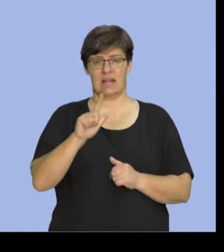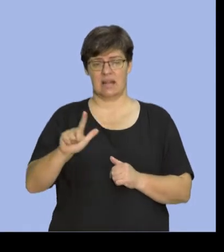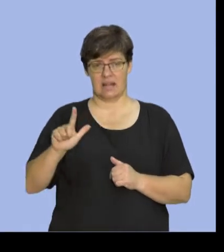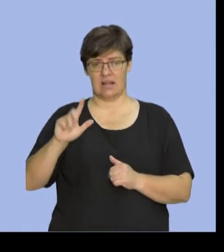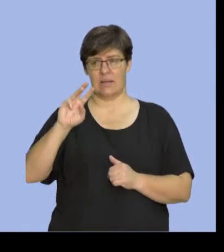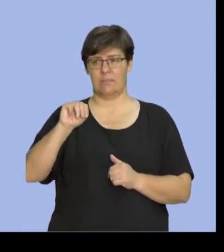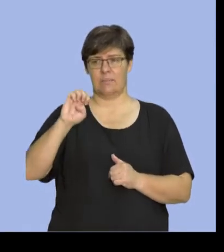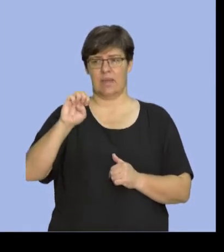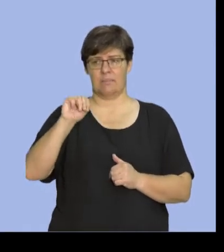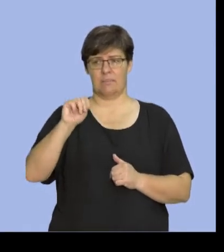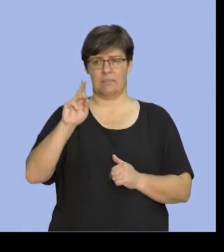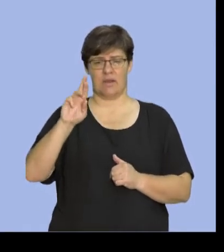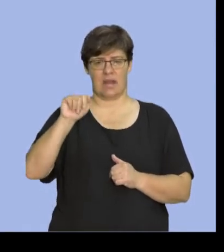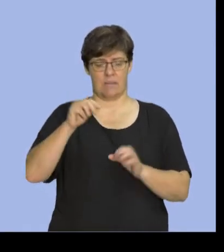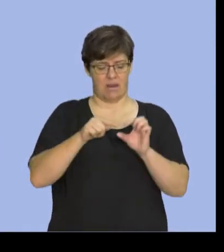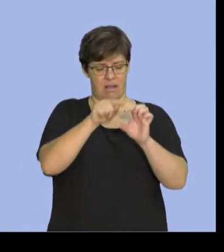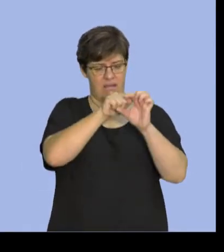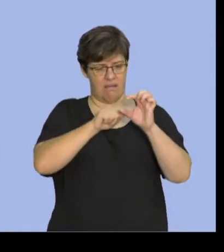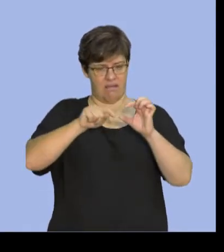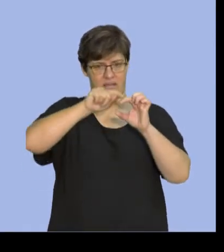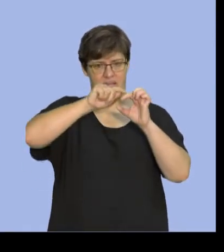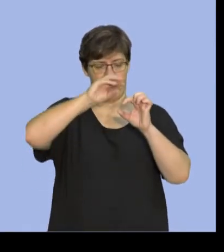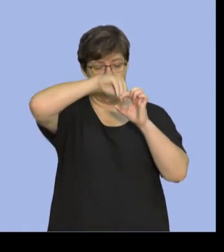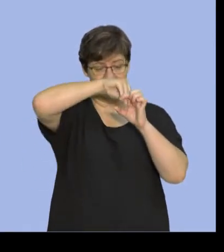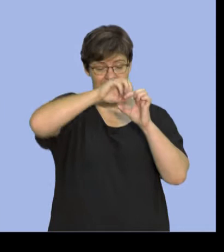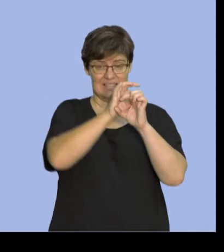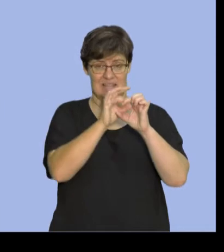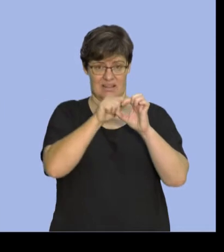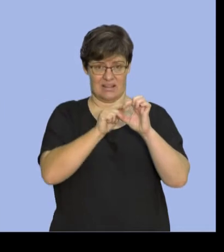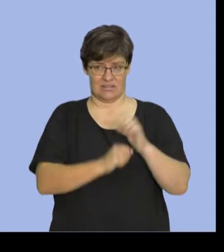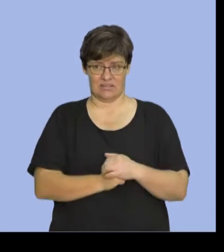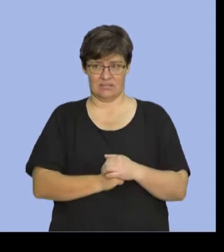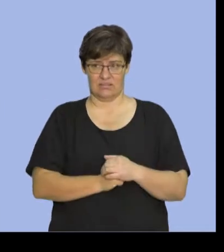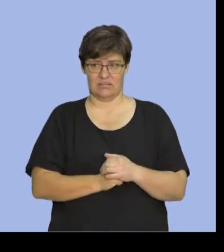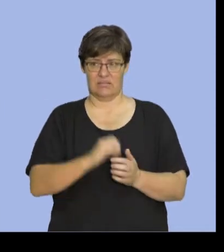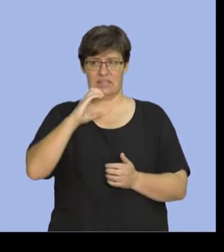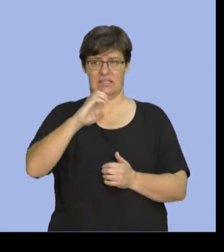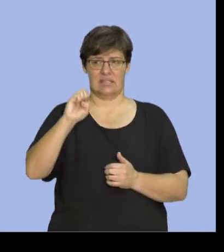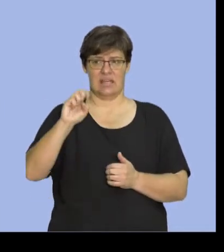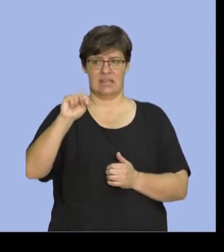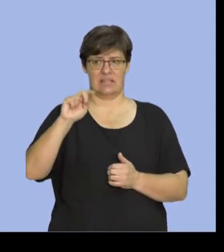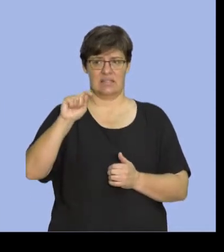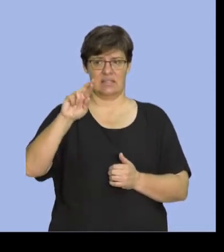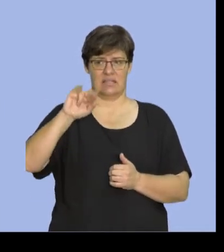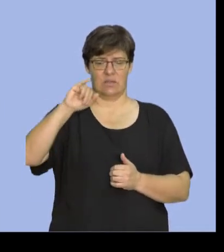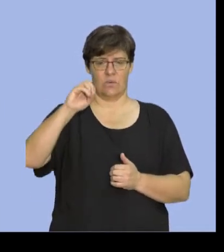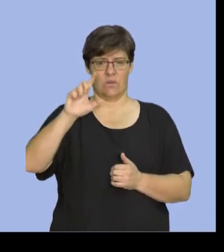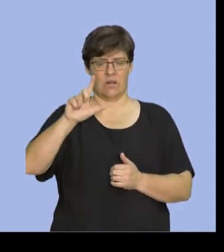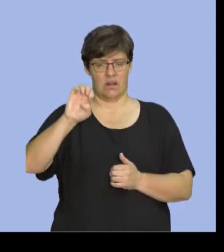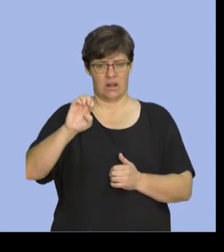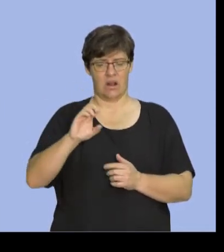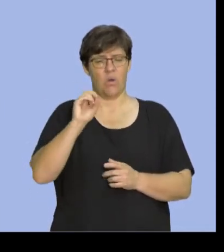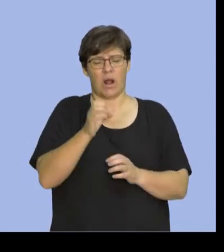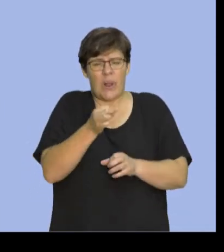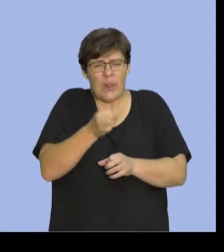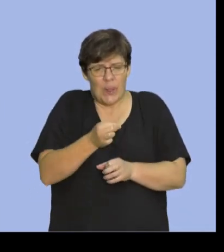that encloses its internal contents. We're going to look at the structure of a centriole as being an organelle, a